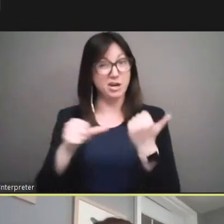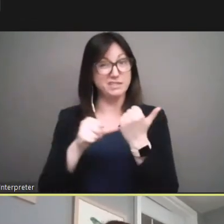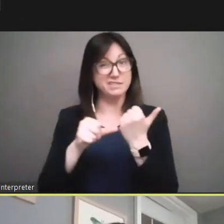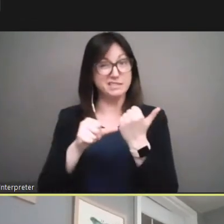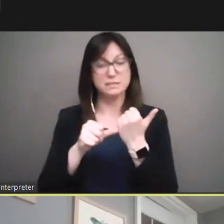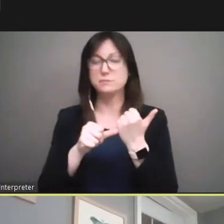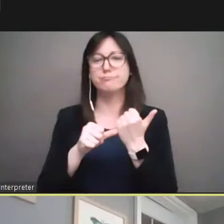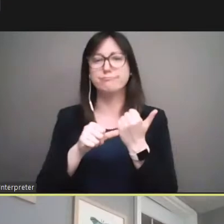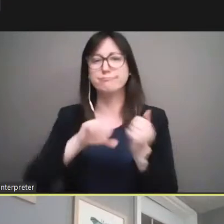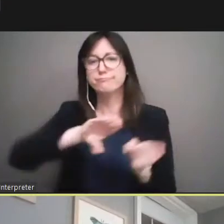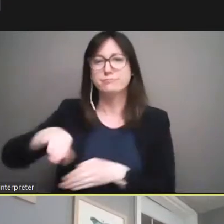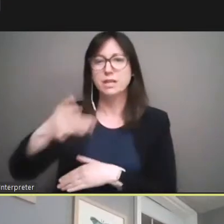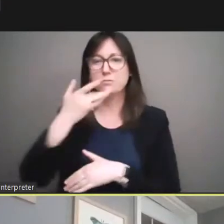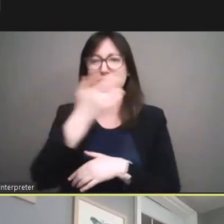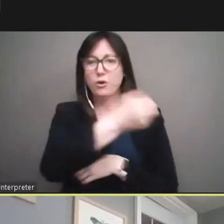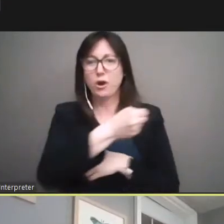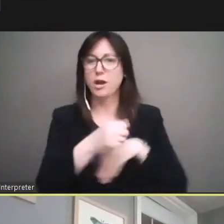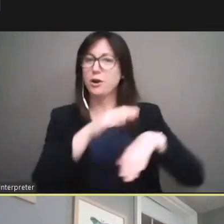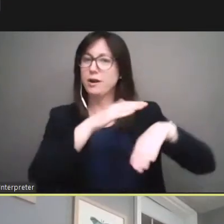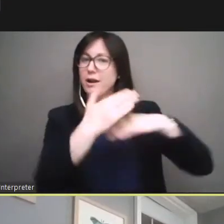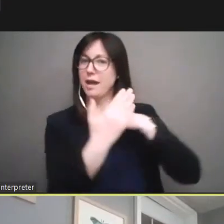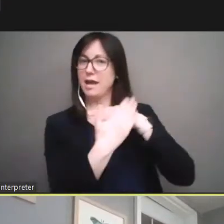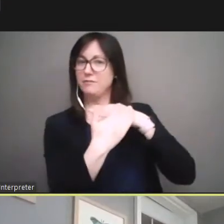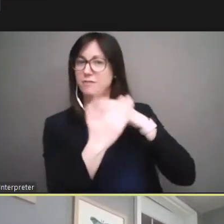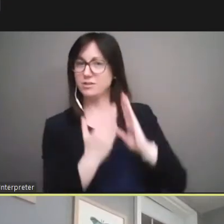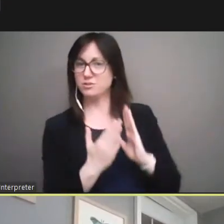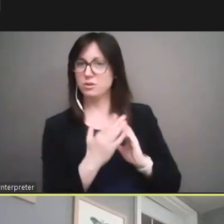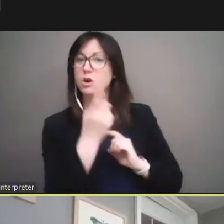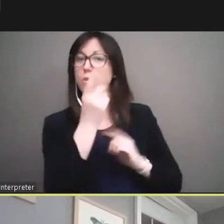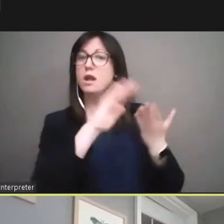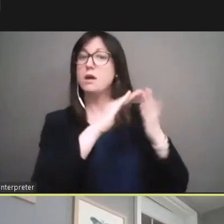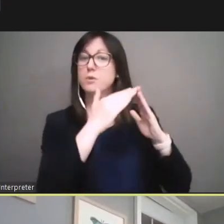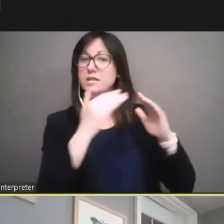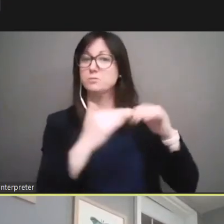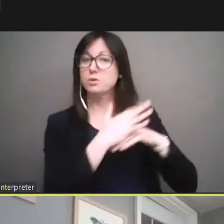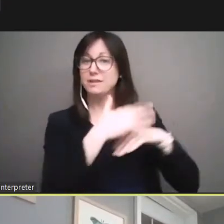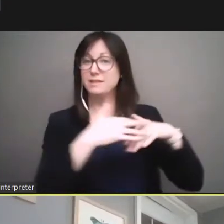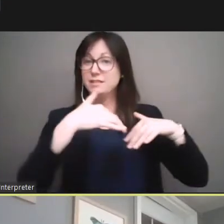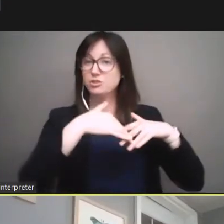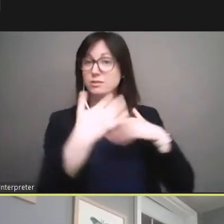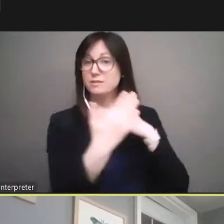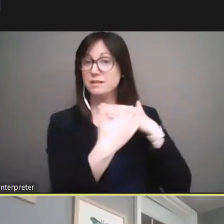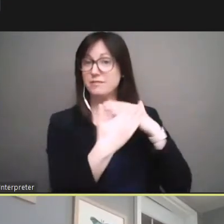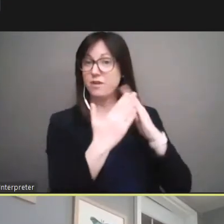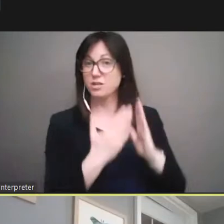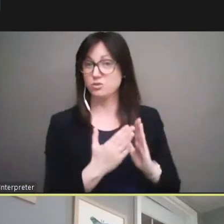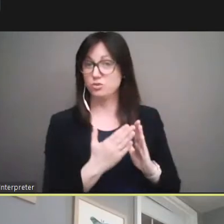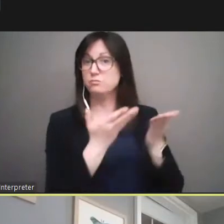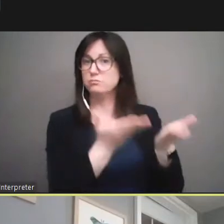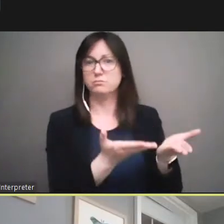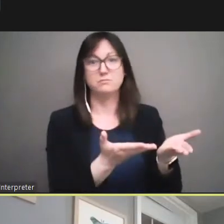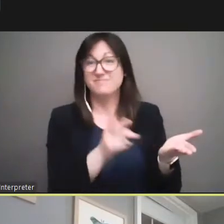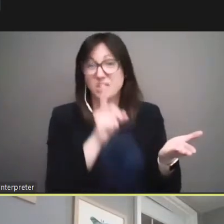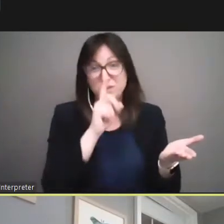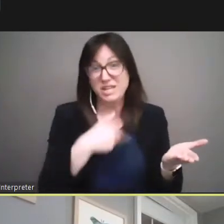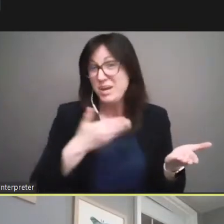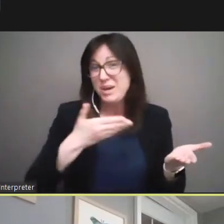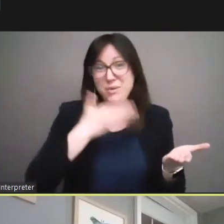advisors. So one position is a municipal Indigenous advisor, because we really do not have